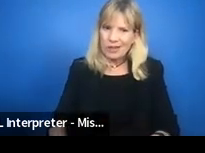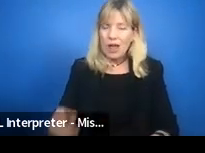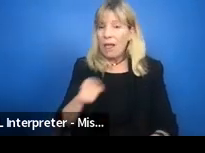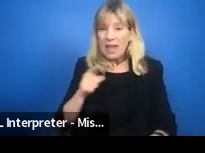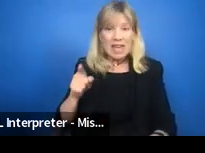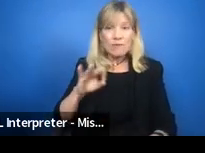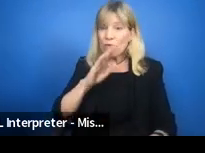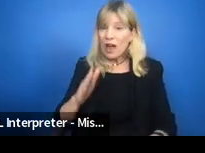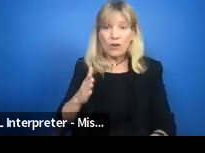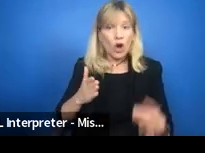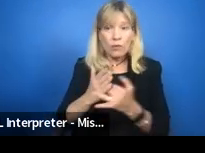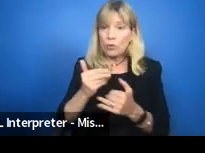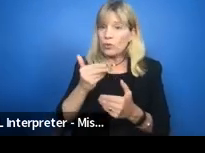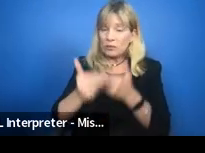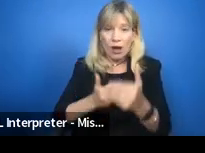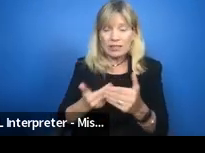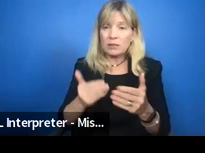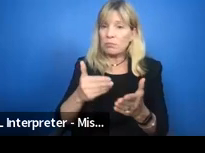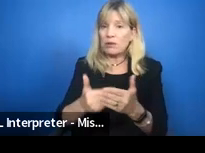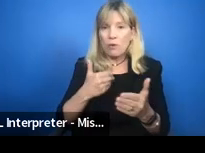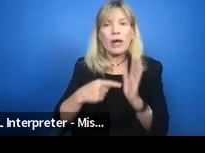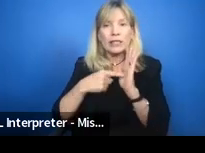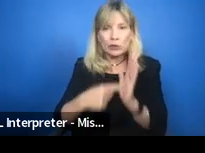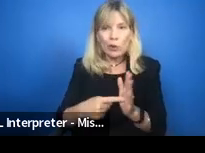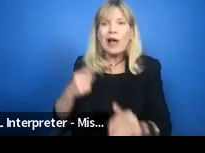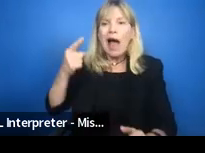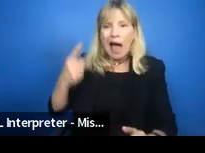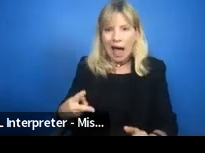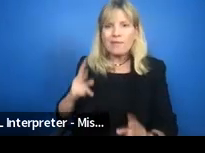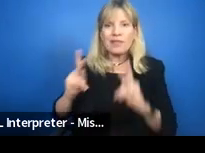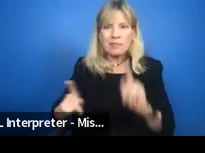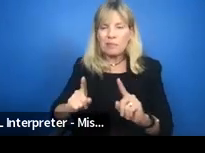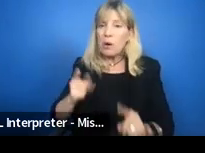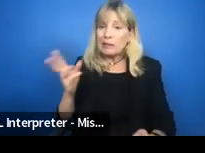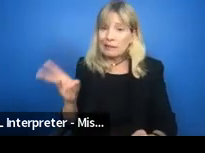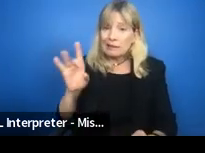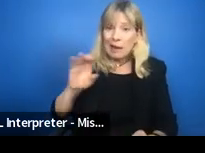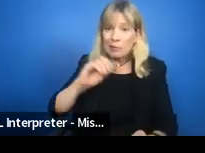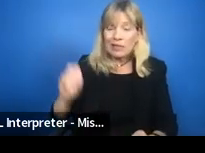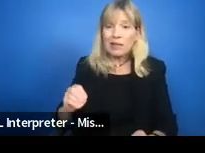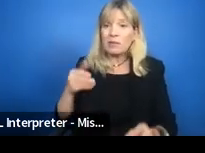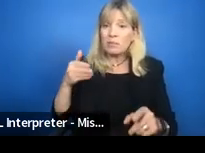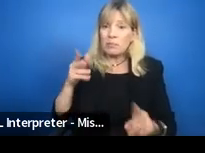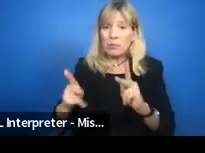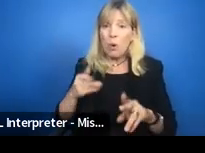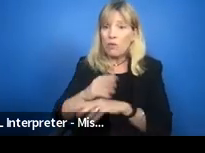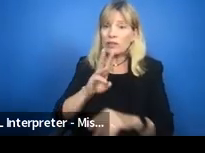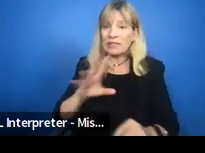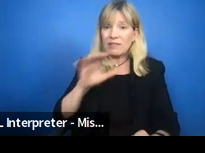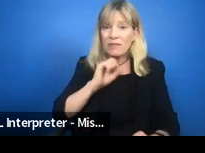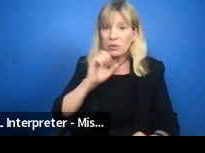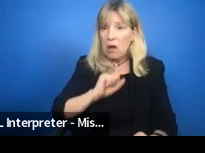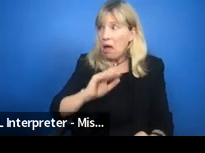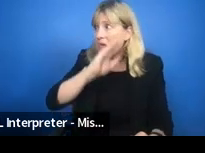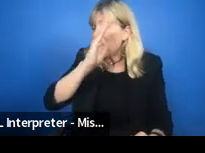renewals before, and that's reflected here with almost half of all respondents and 68% of those over 65 never having gone through